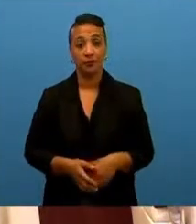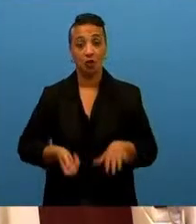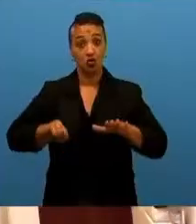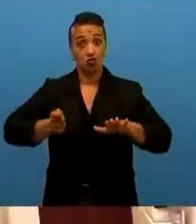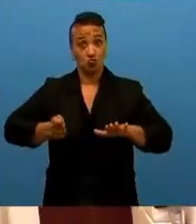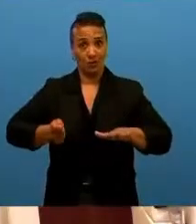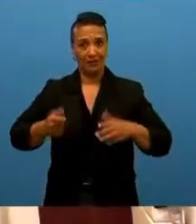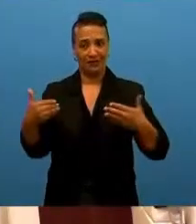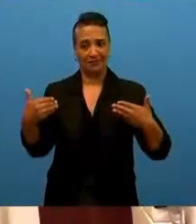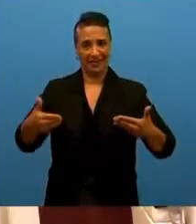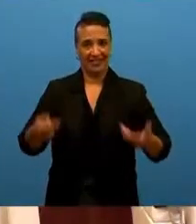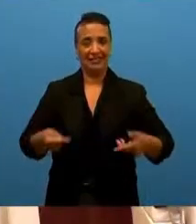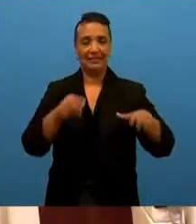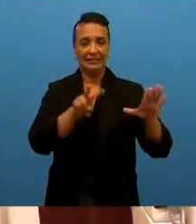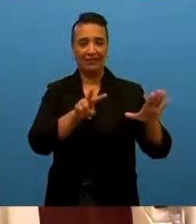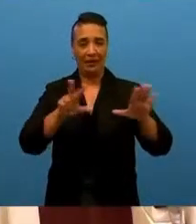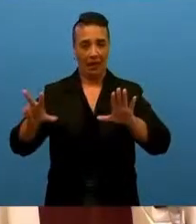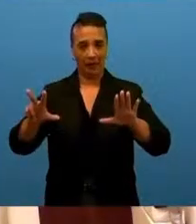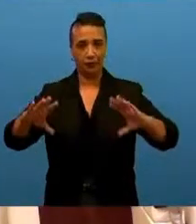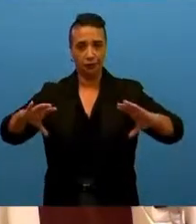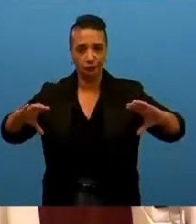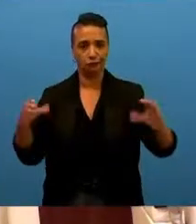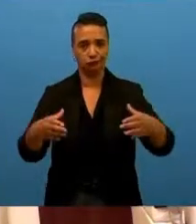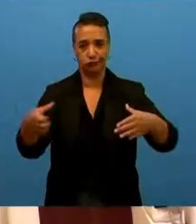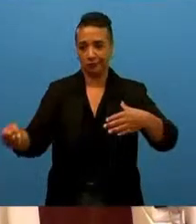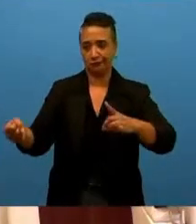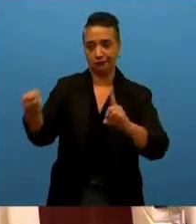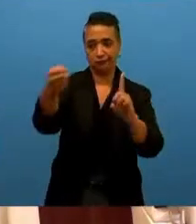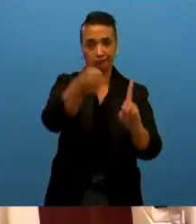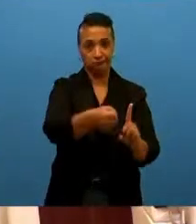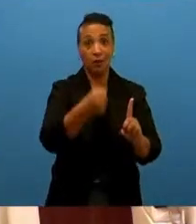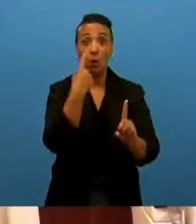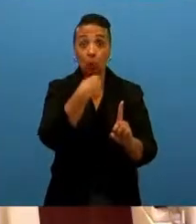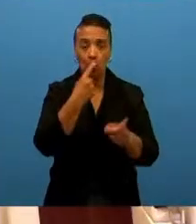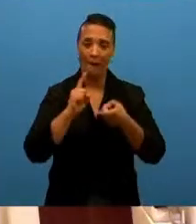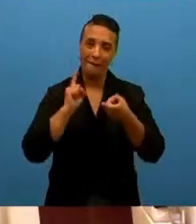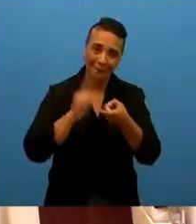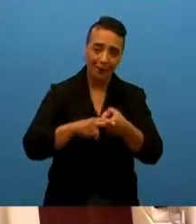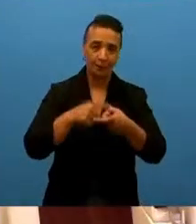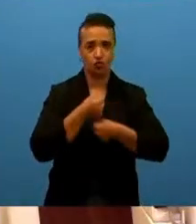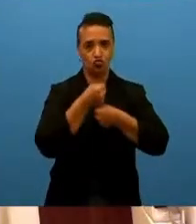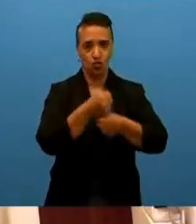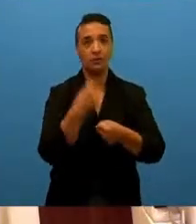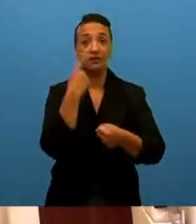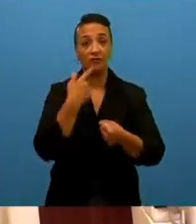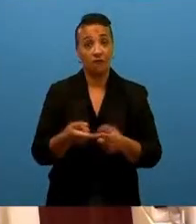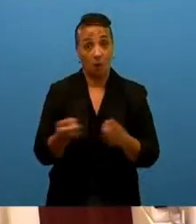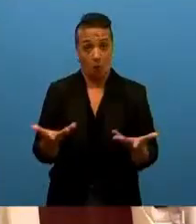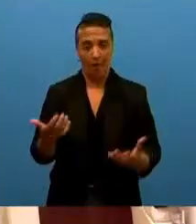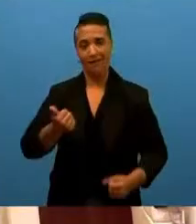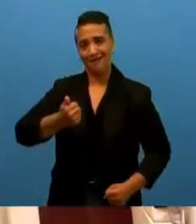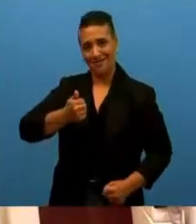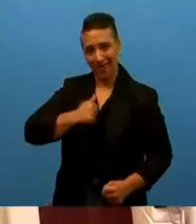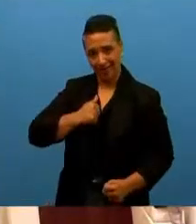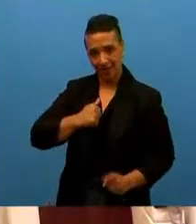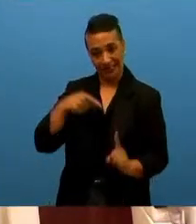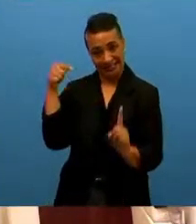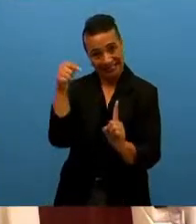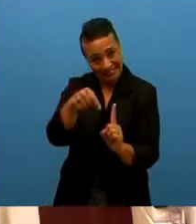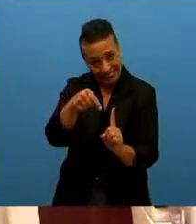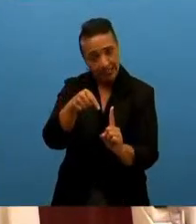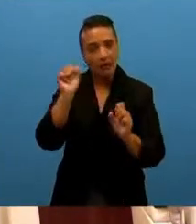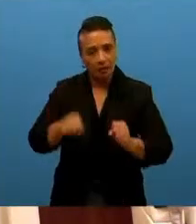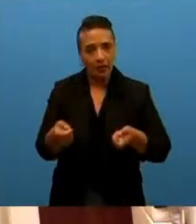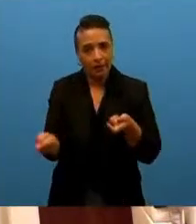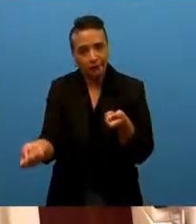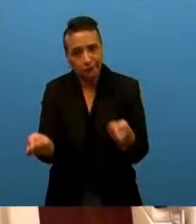78th session of the General Assembly appointed the permanent representative of Canada and Peru as co-facilitators